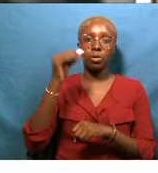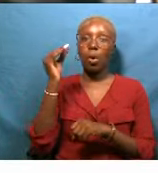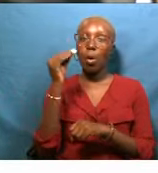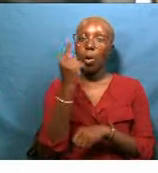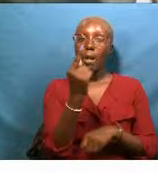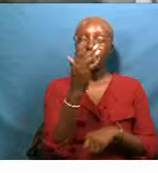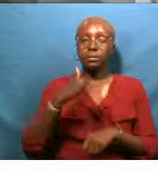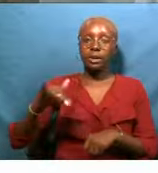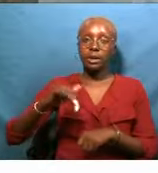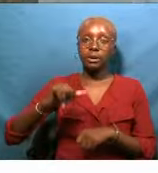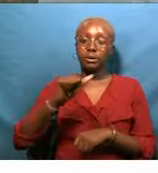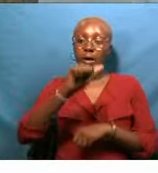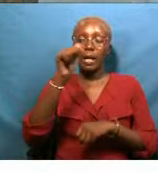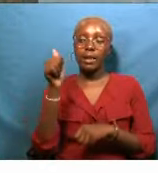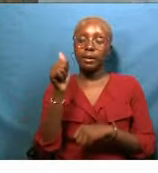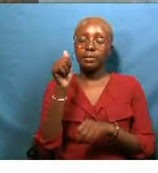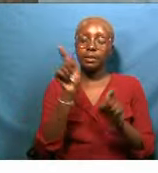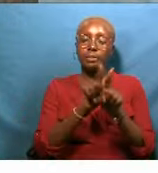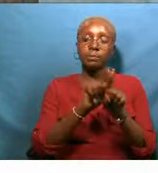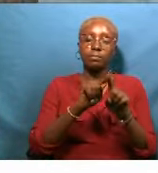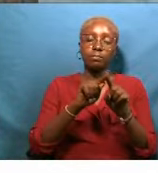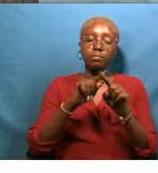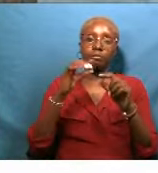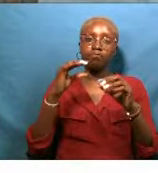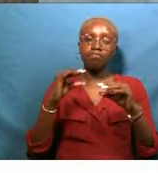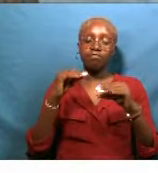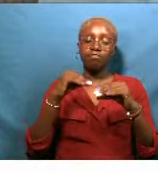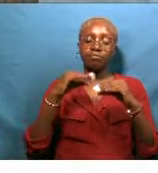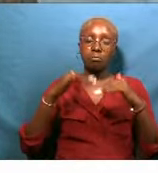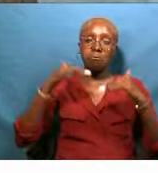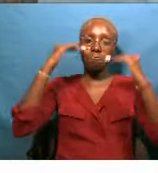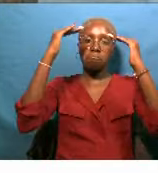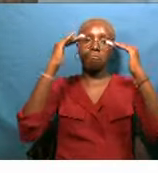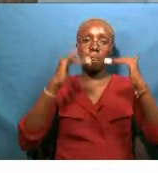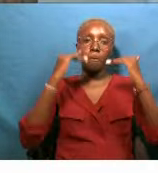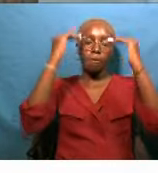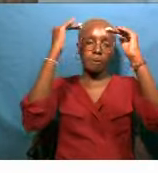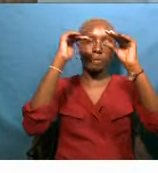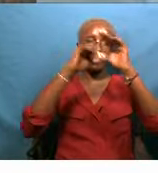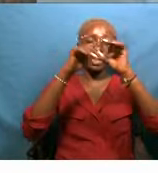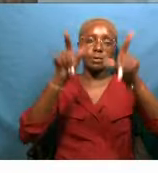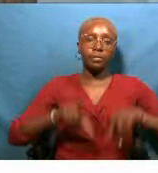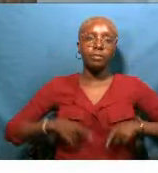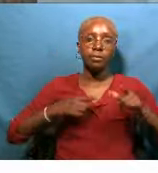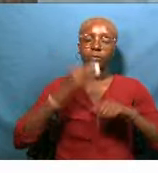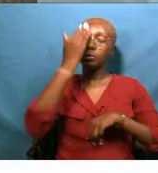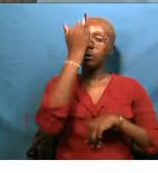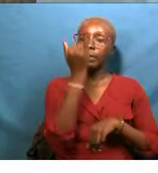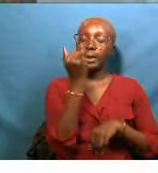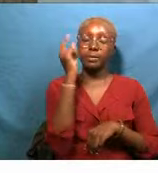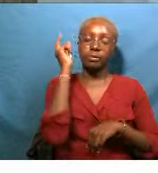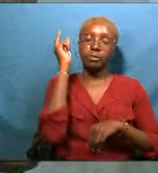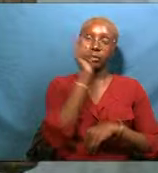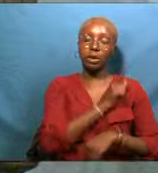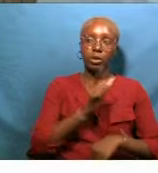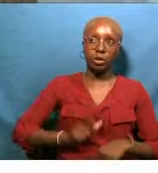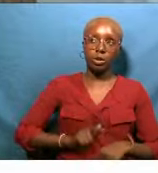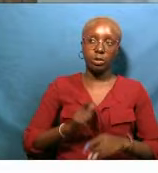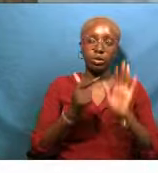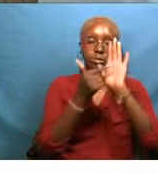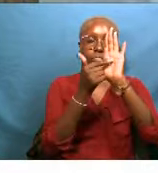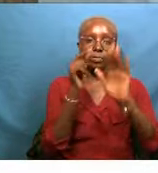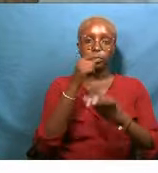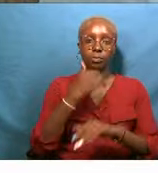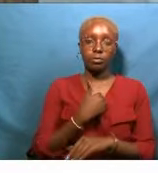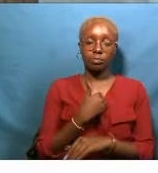move from one ladder of life to another life because Christ has showed us that he conquers what limits us. And there are